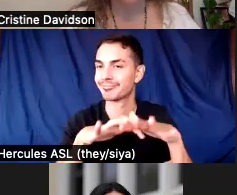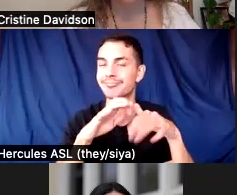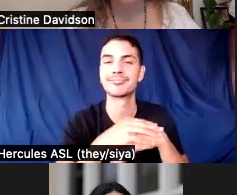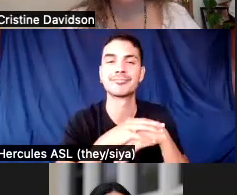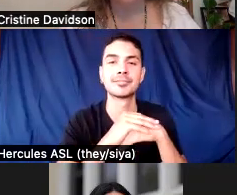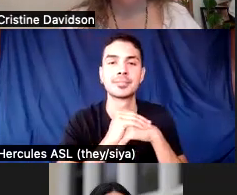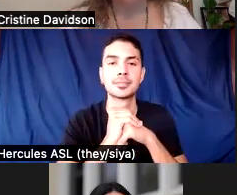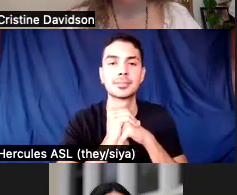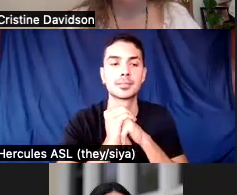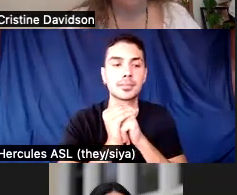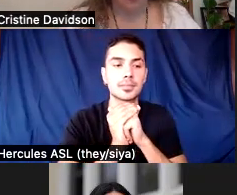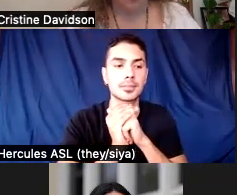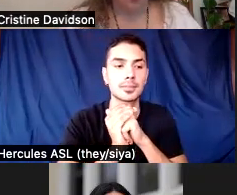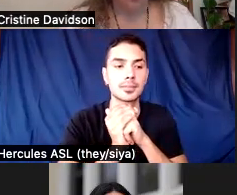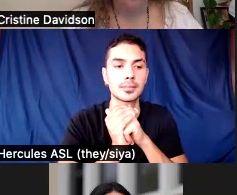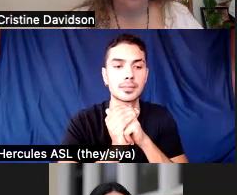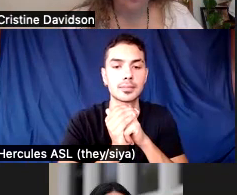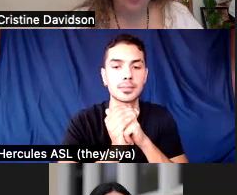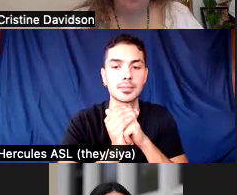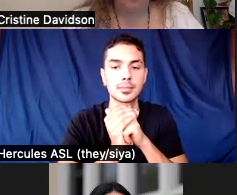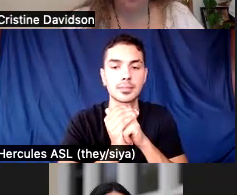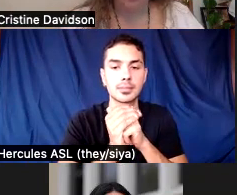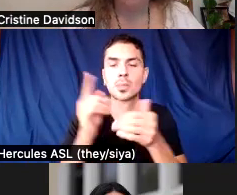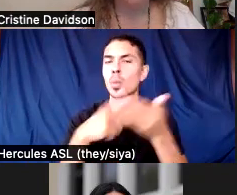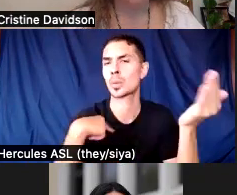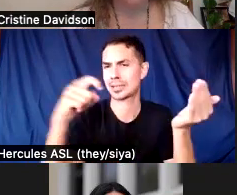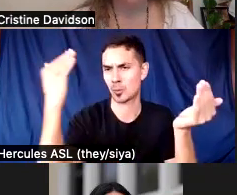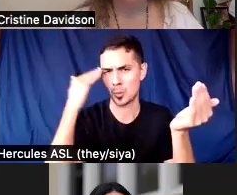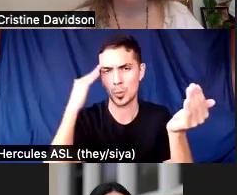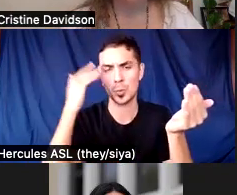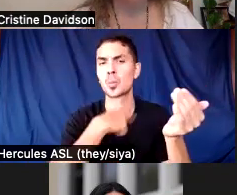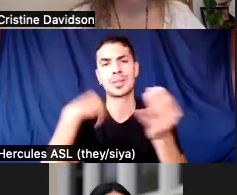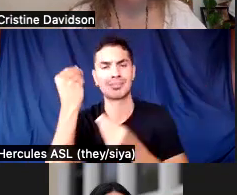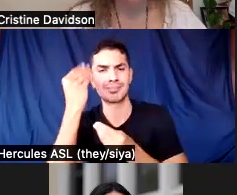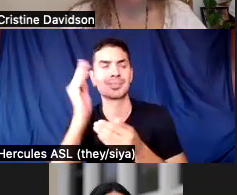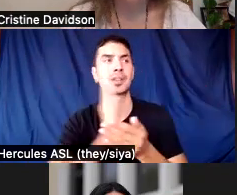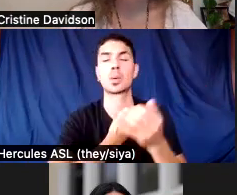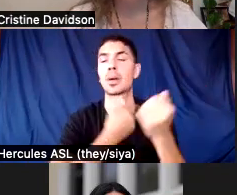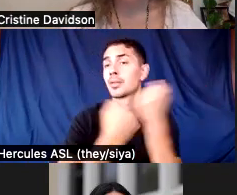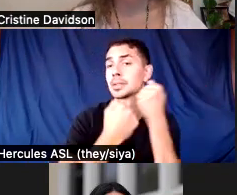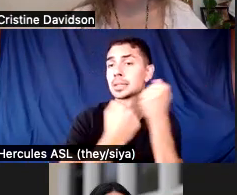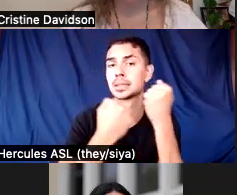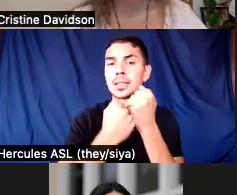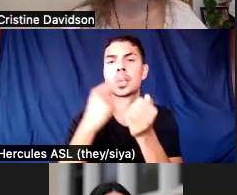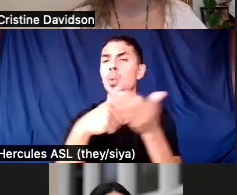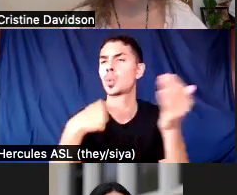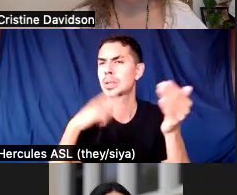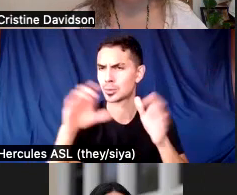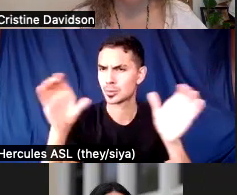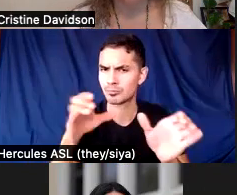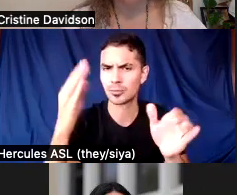So what do we need to know? So if we're thinking about our advocacy, what do we need to know about sex